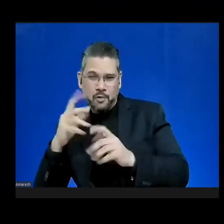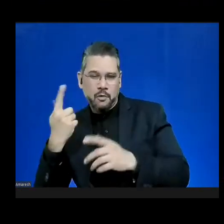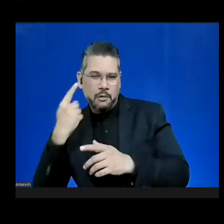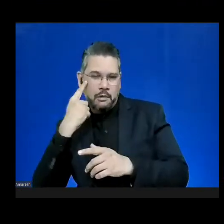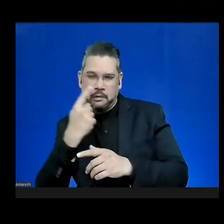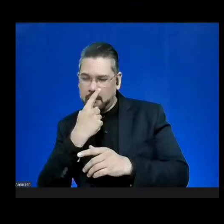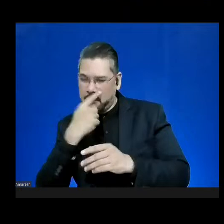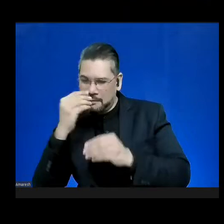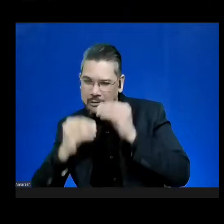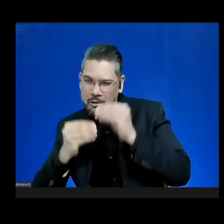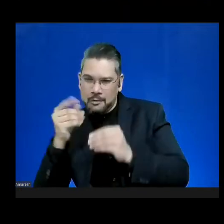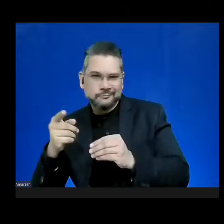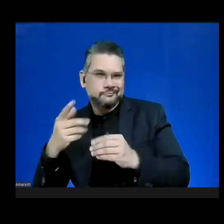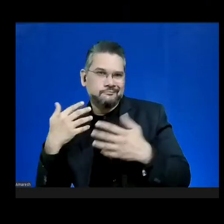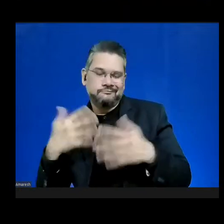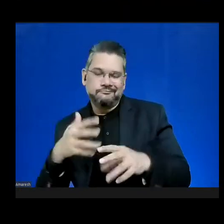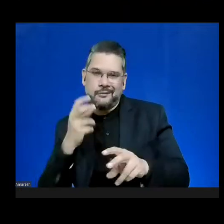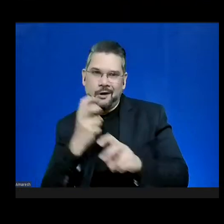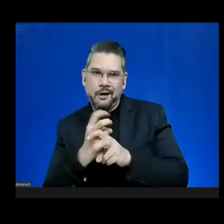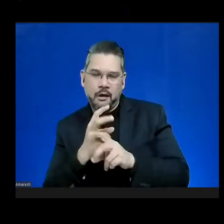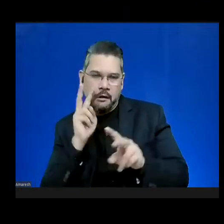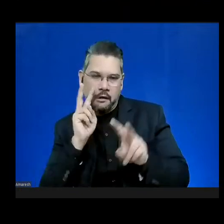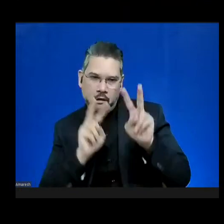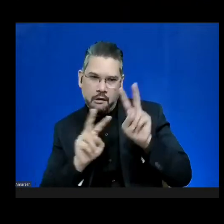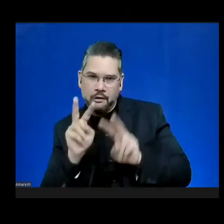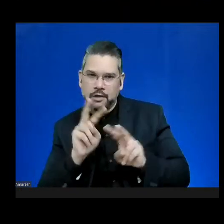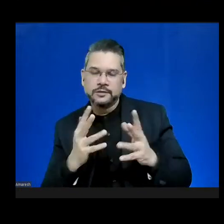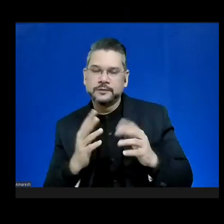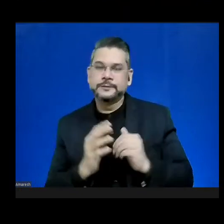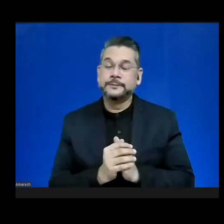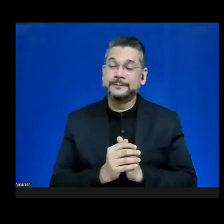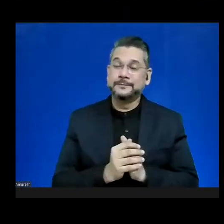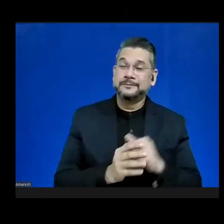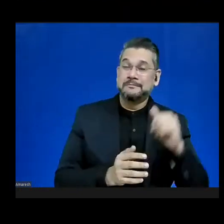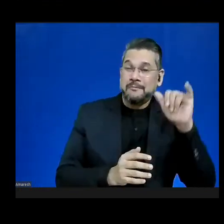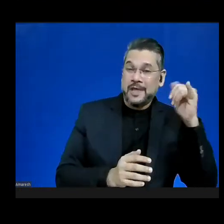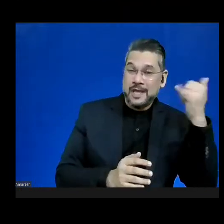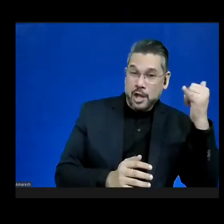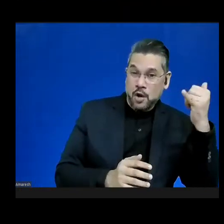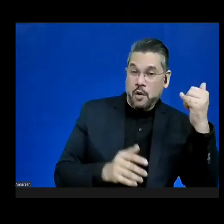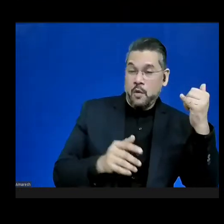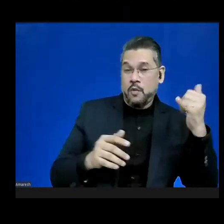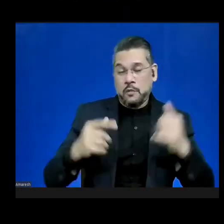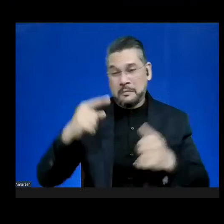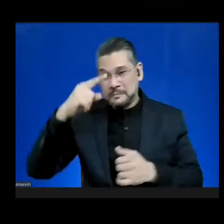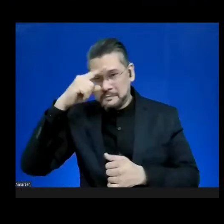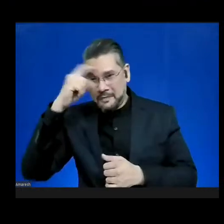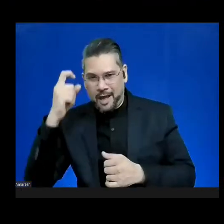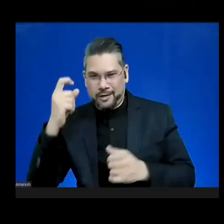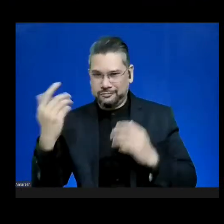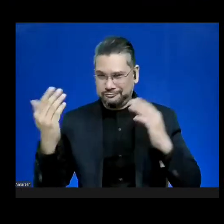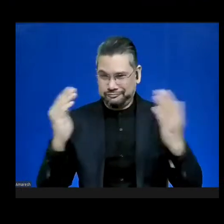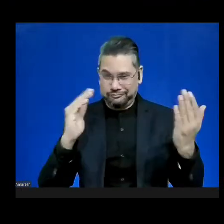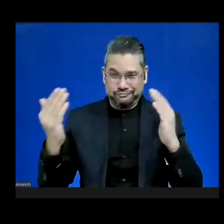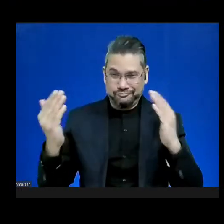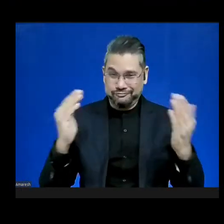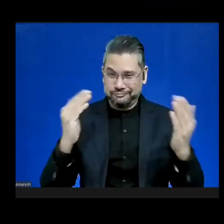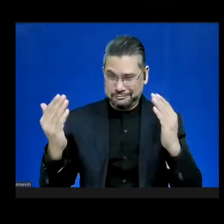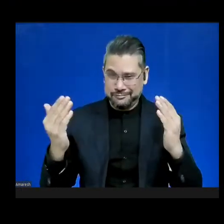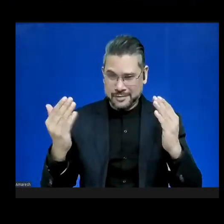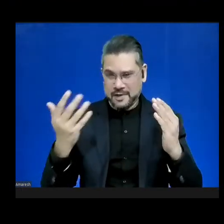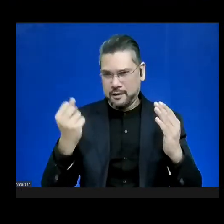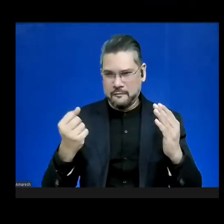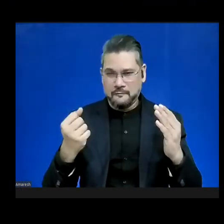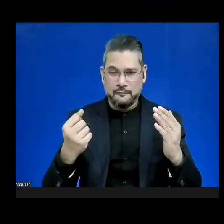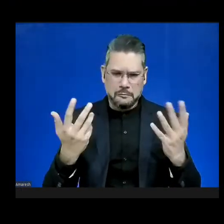Uh, why I gave that yellow and black, yellow and black combination has, there are other